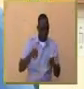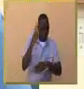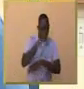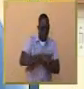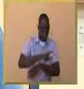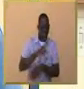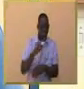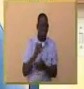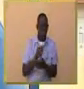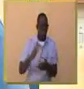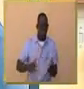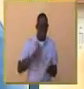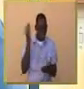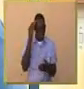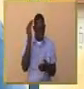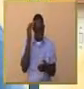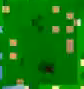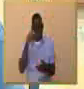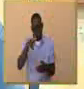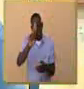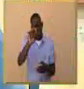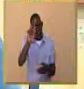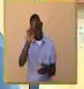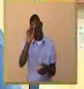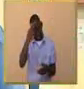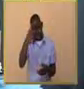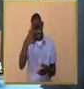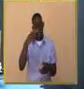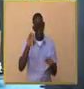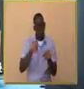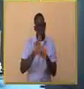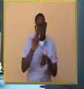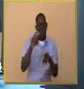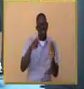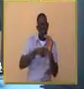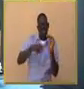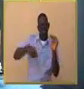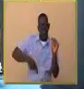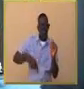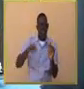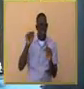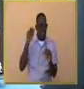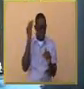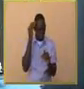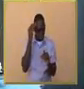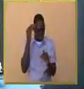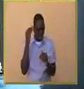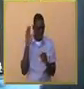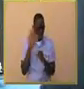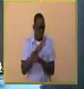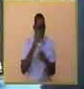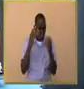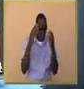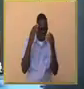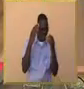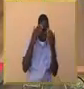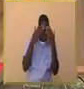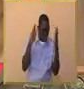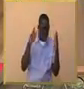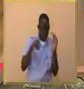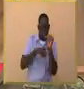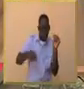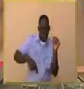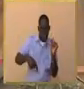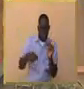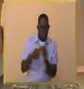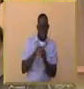ma'am. We just really wanted to know what the UNTAC is going to do in our country. And are you now fully aware of what they're going to do here in the